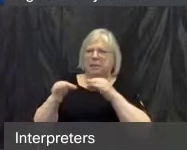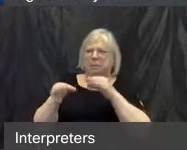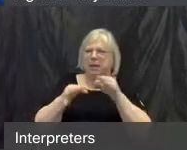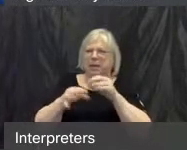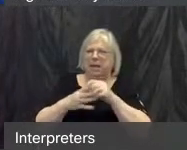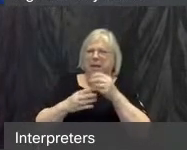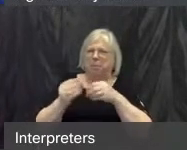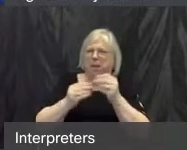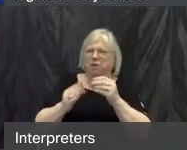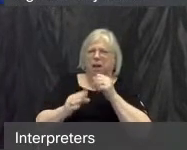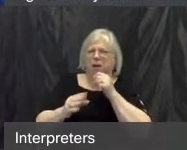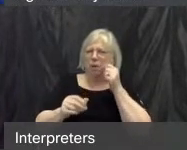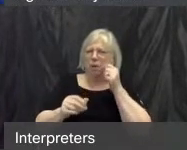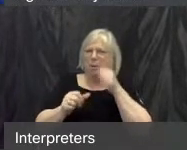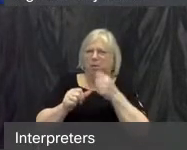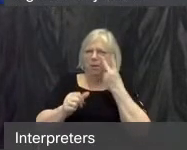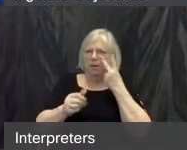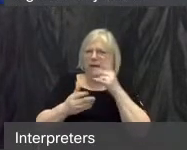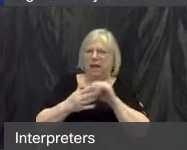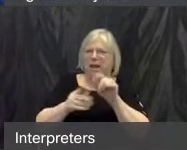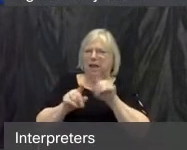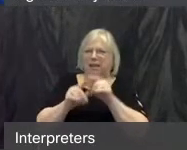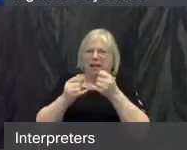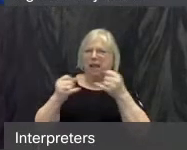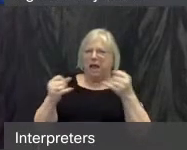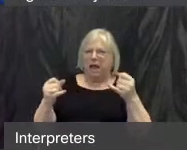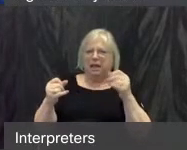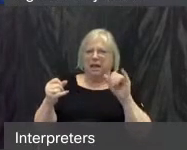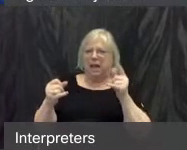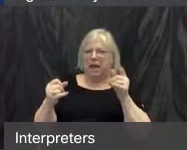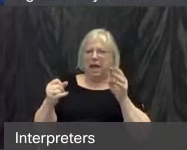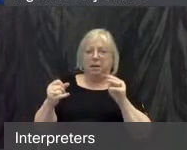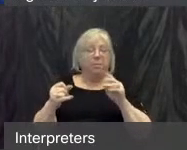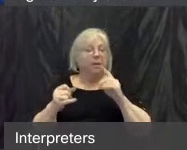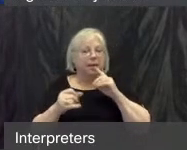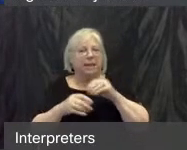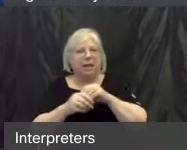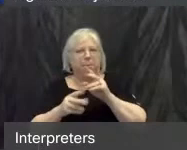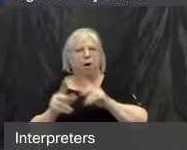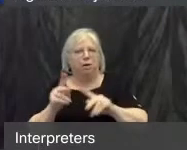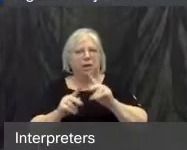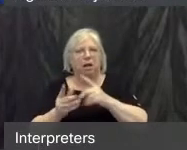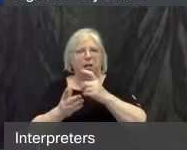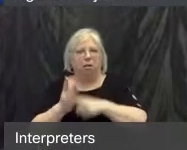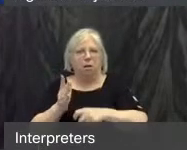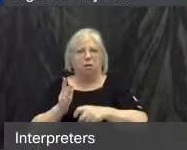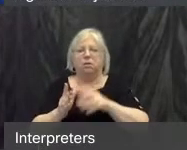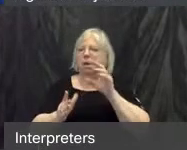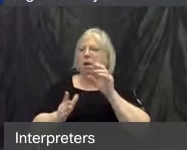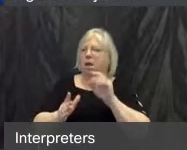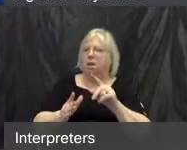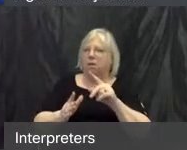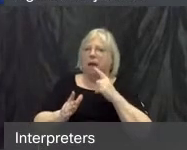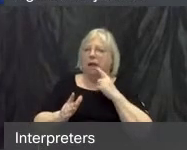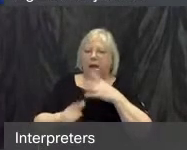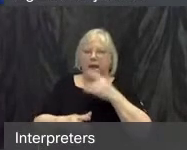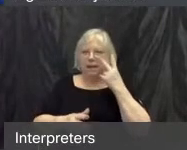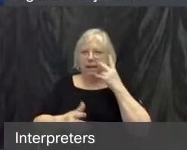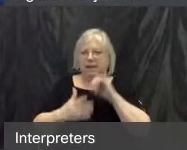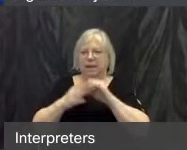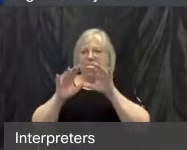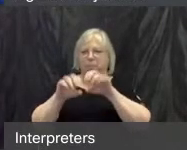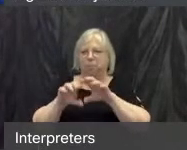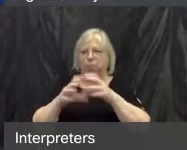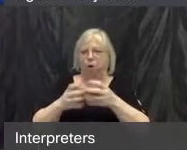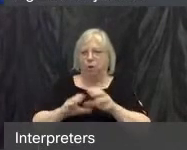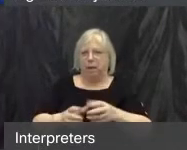items? Because I don't remember seeing that as a line item in any of the budgets we looked at. It's in the personnel cost. Okay, I'd like to see that broken